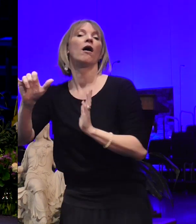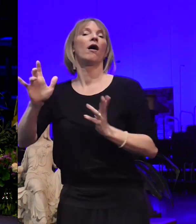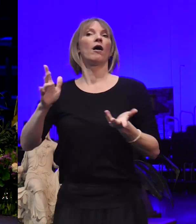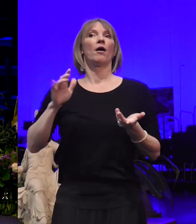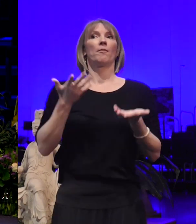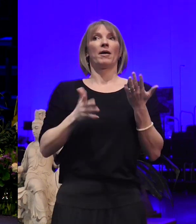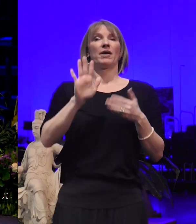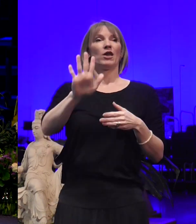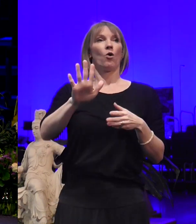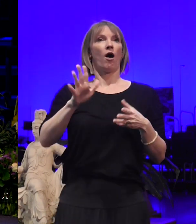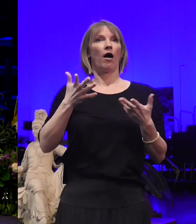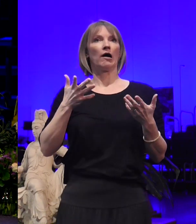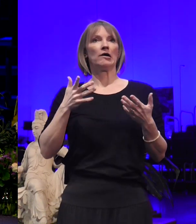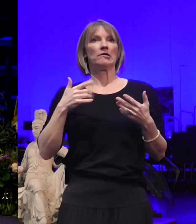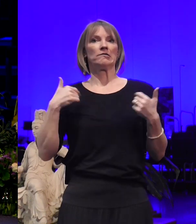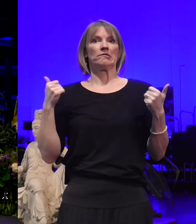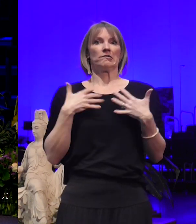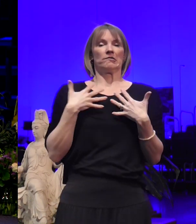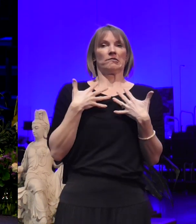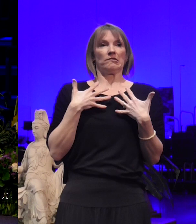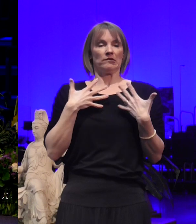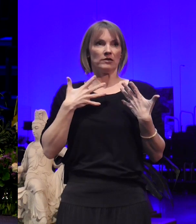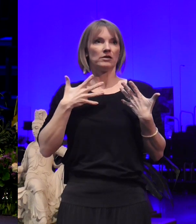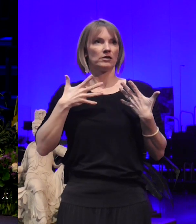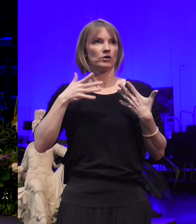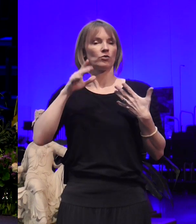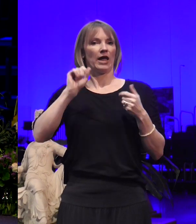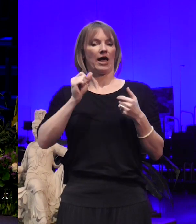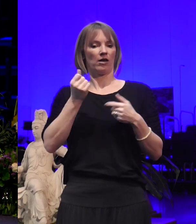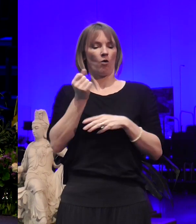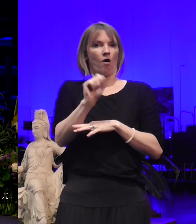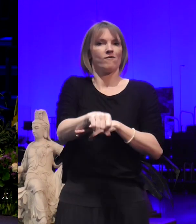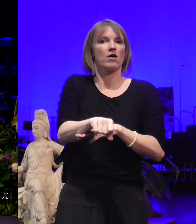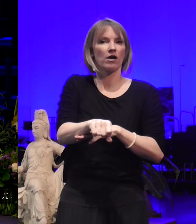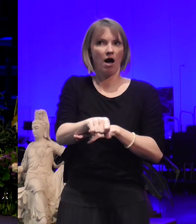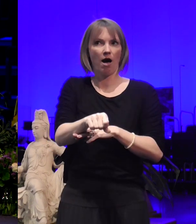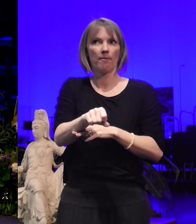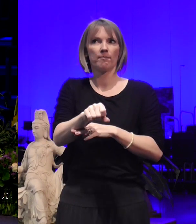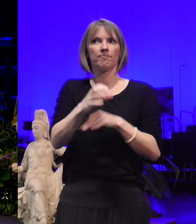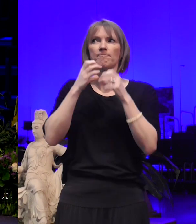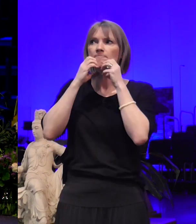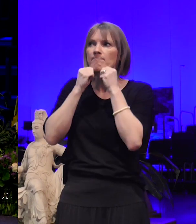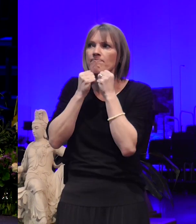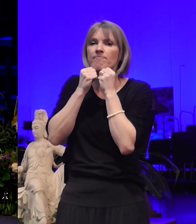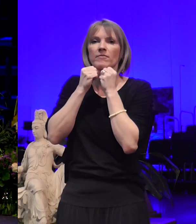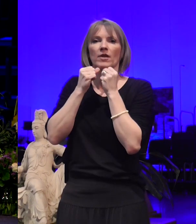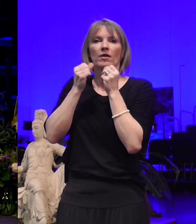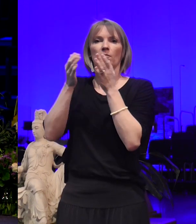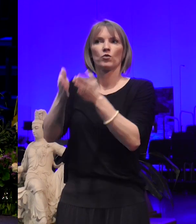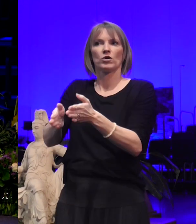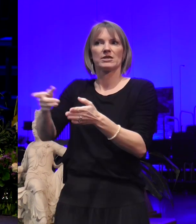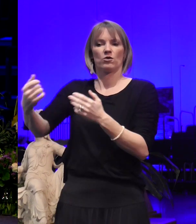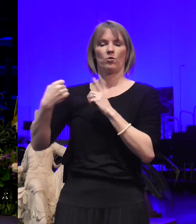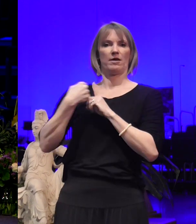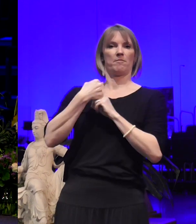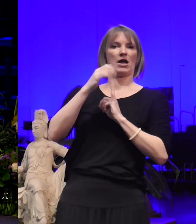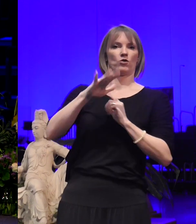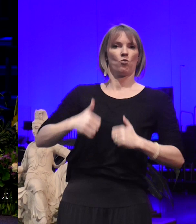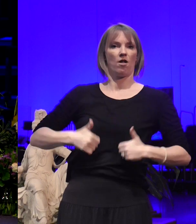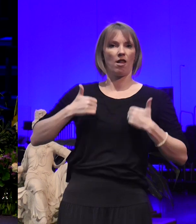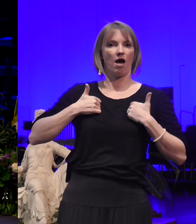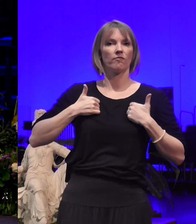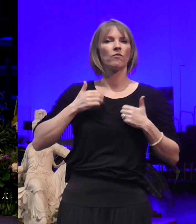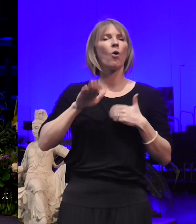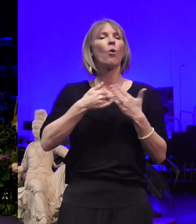and share a deep caring for someone who's made an impact on your life. We all